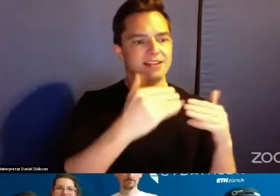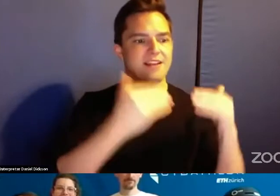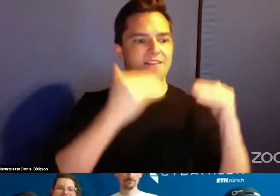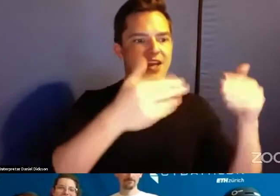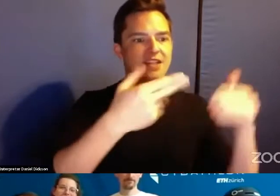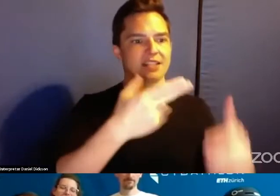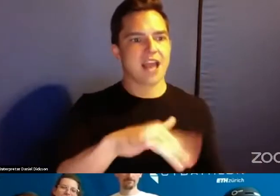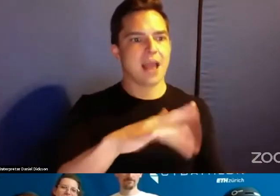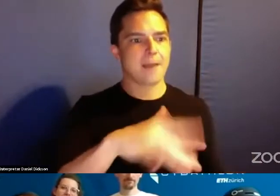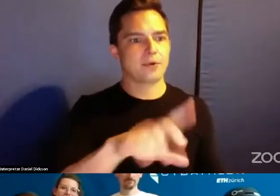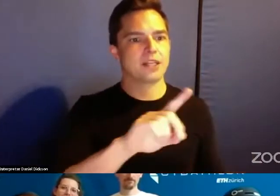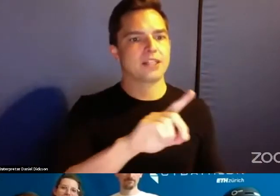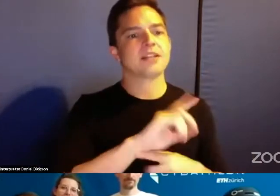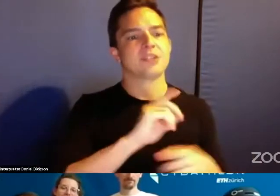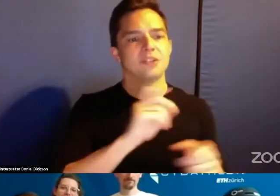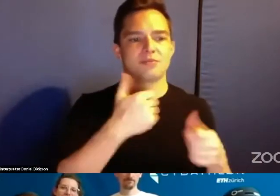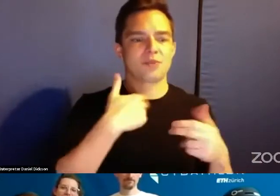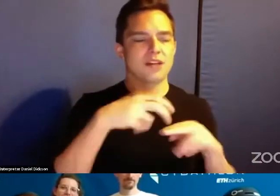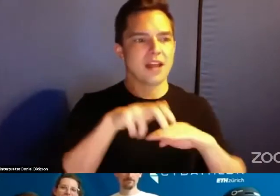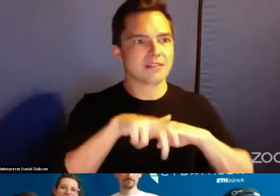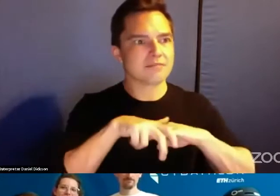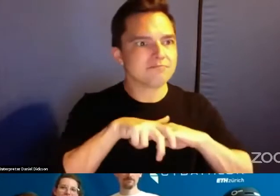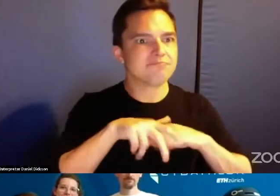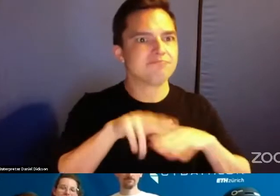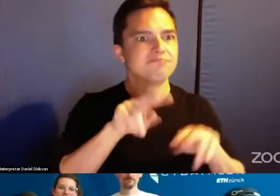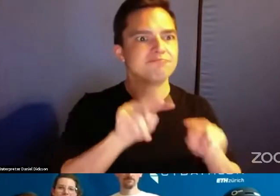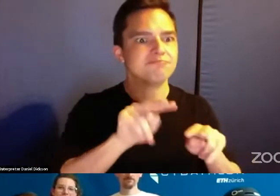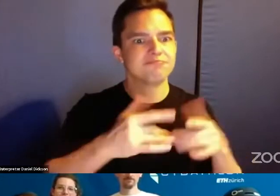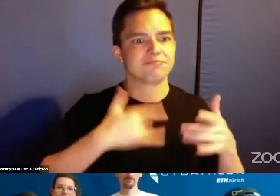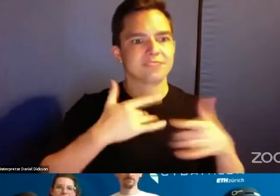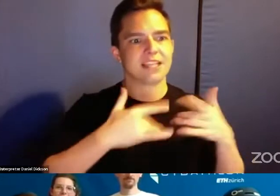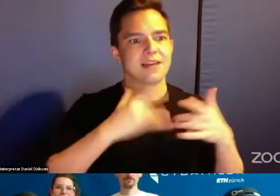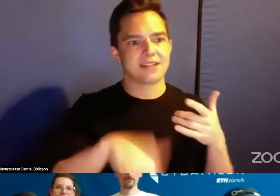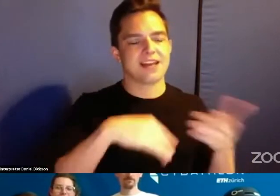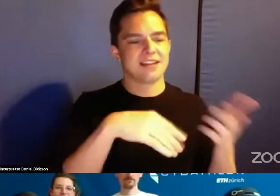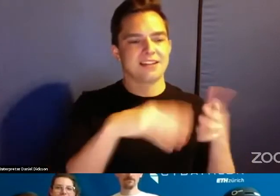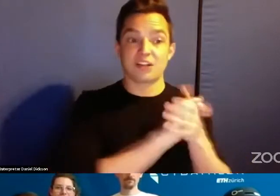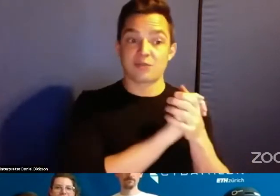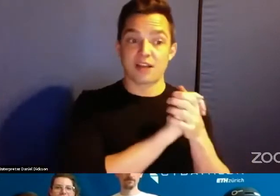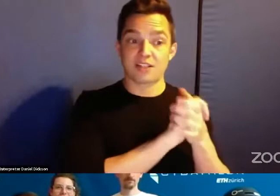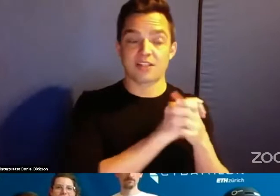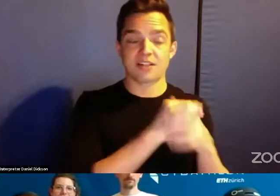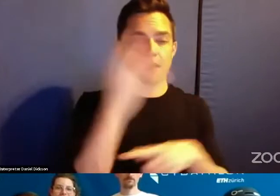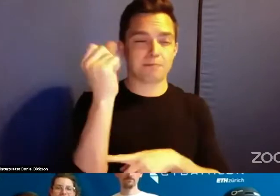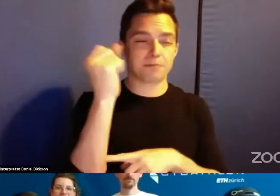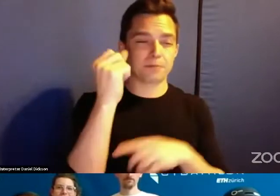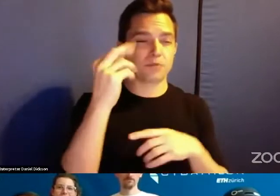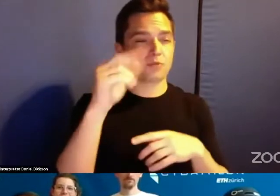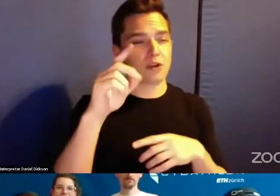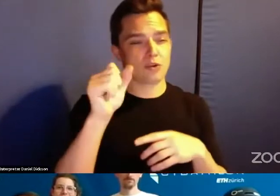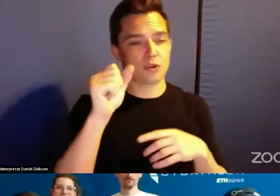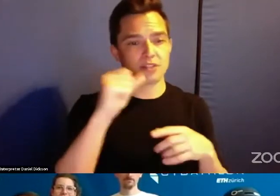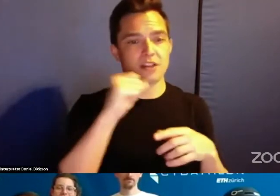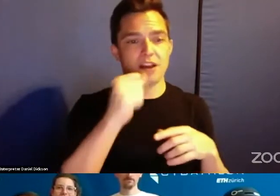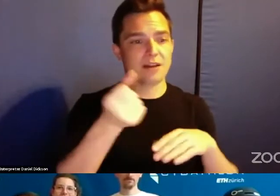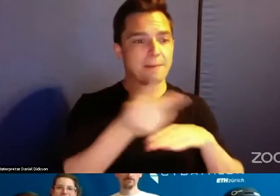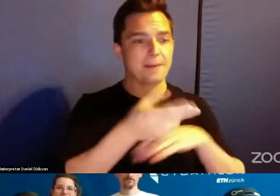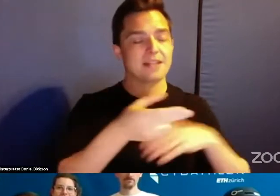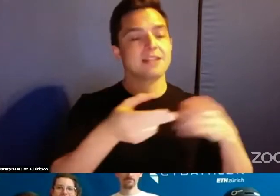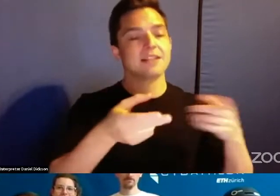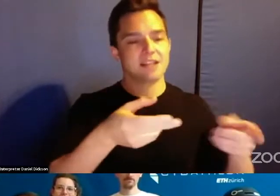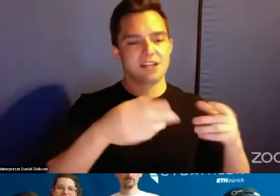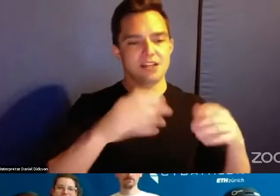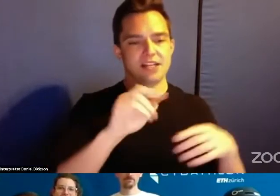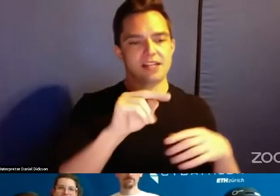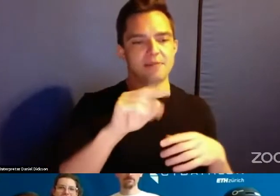importantly, congratulations. That unbeaten record for the Robility Enhanced team stays intact. What a great day.